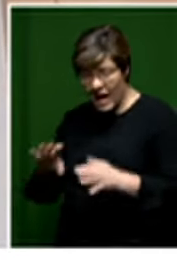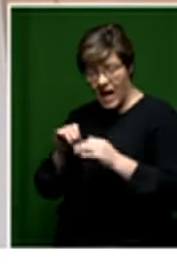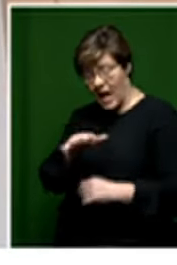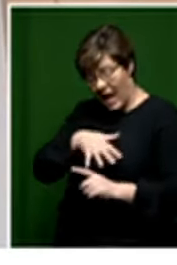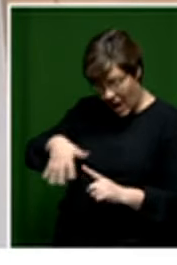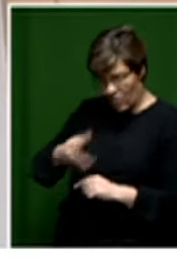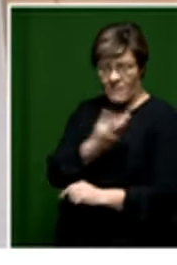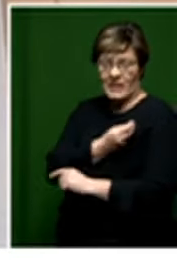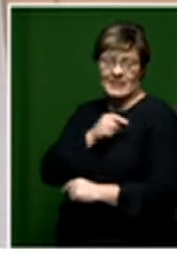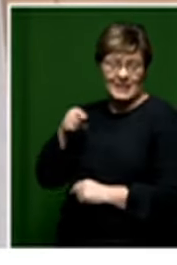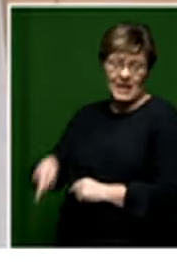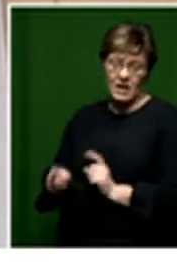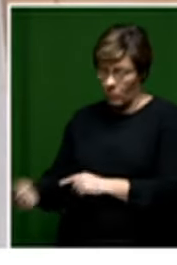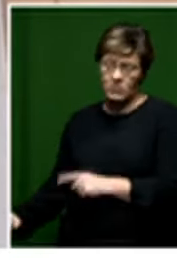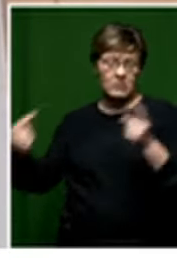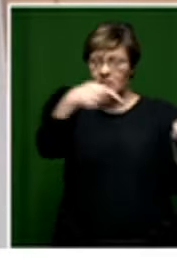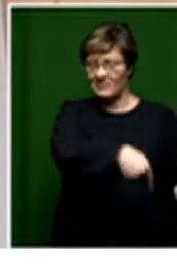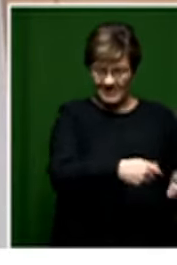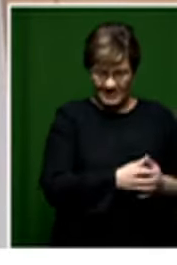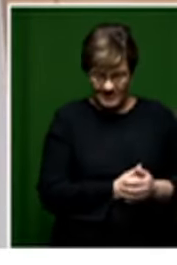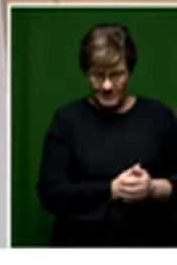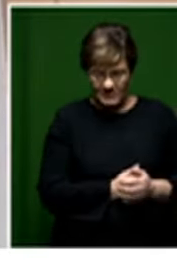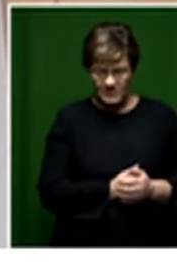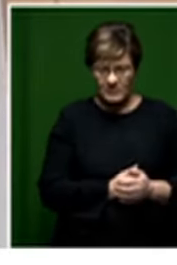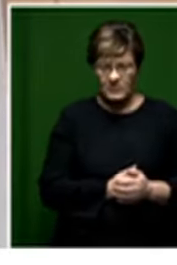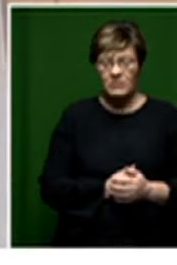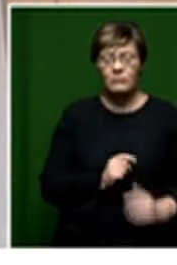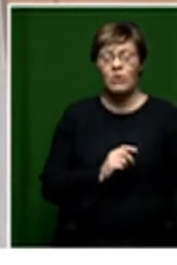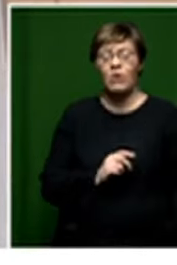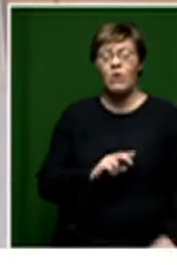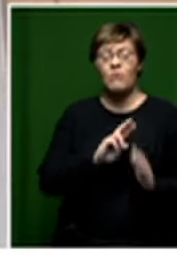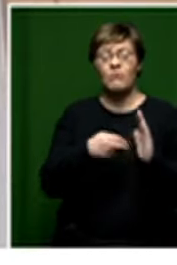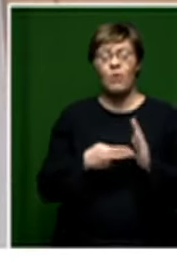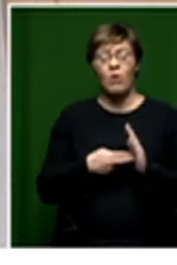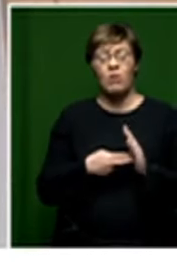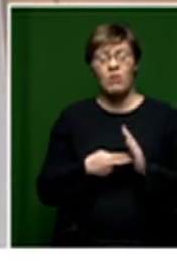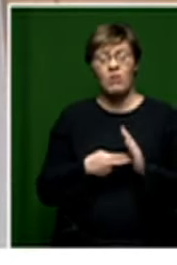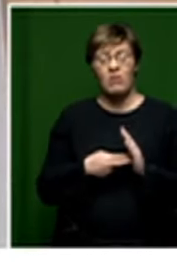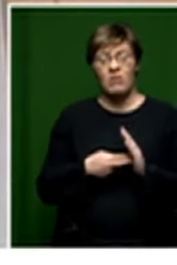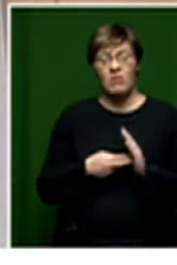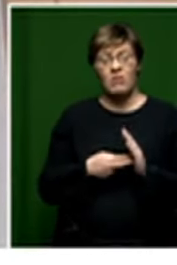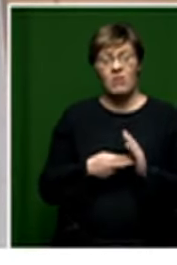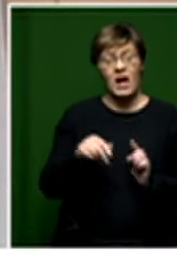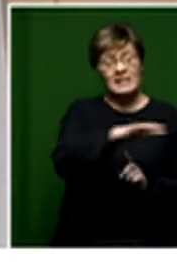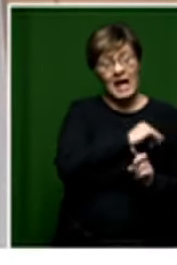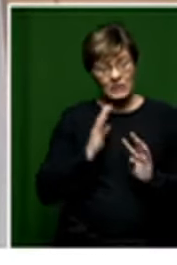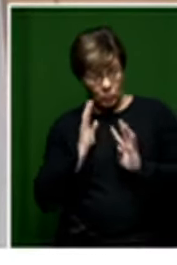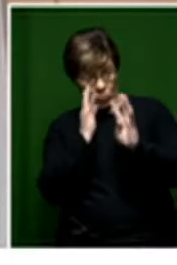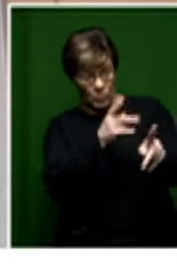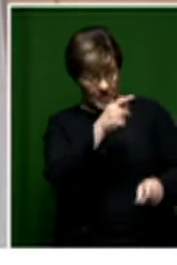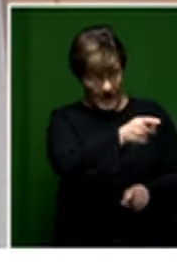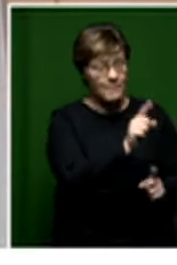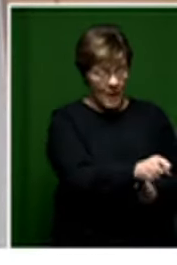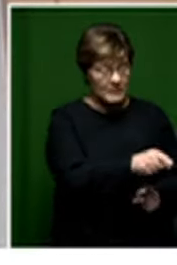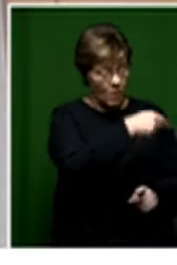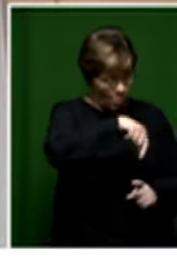considered in as the rollout progresses, is not trying to get people to vaccine sites, but actually try and get